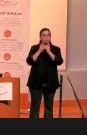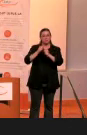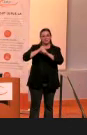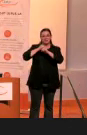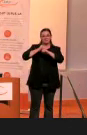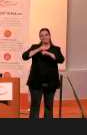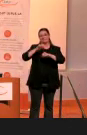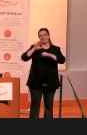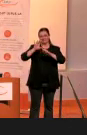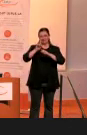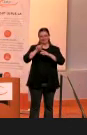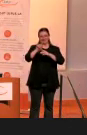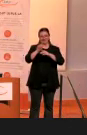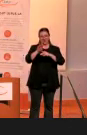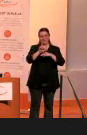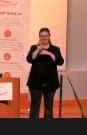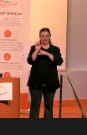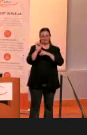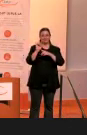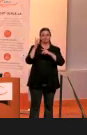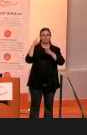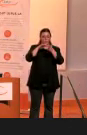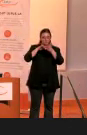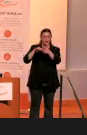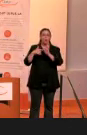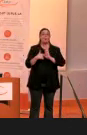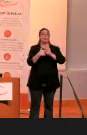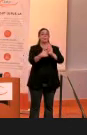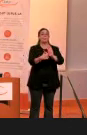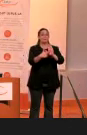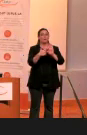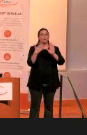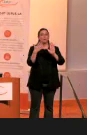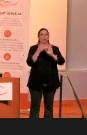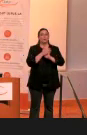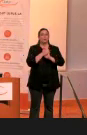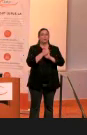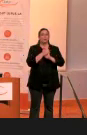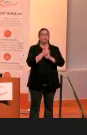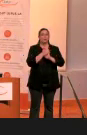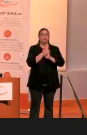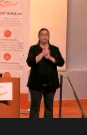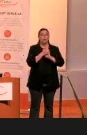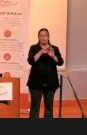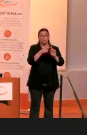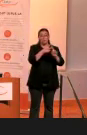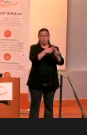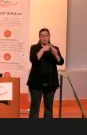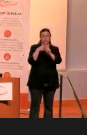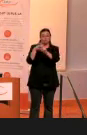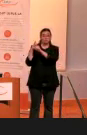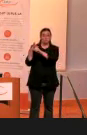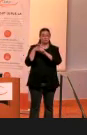in Oklahoma that showed that when all recruits that were put in the